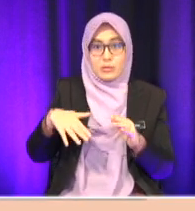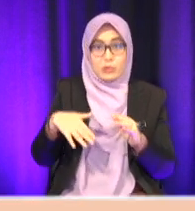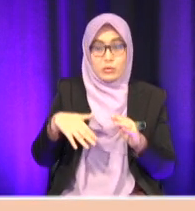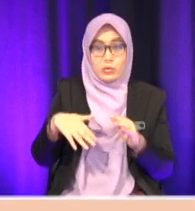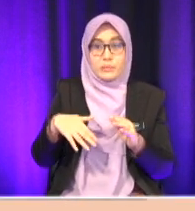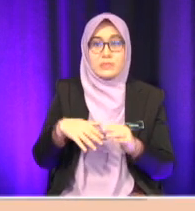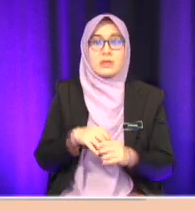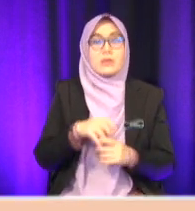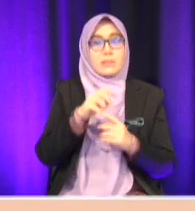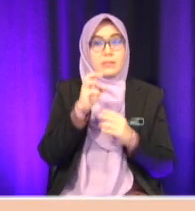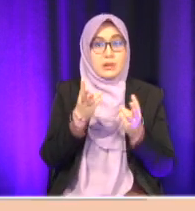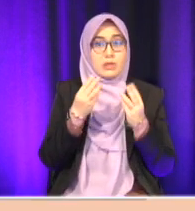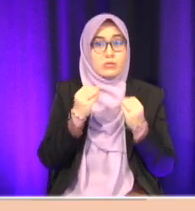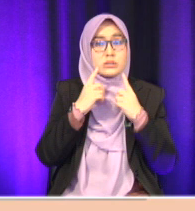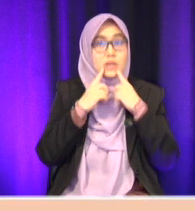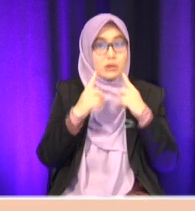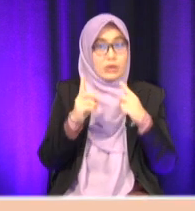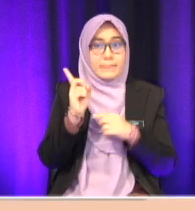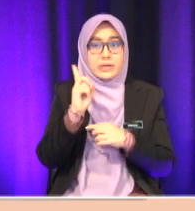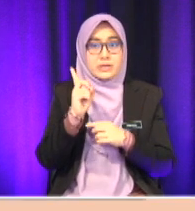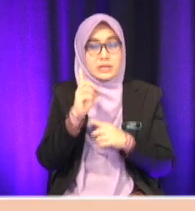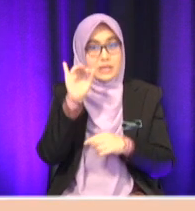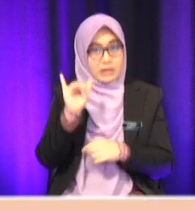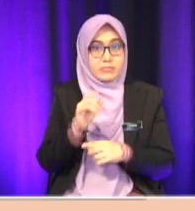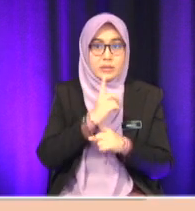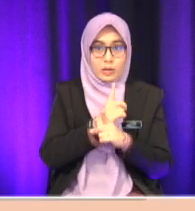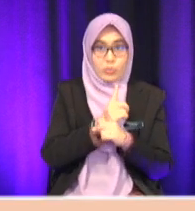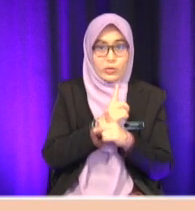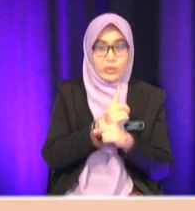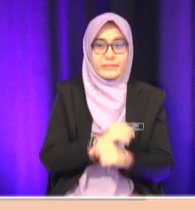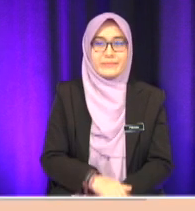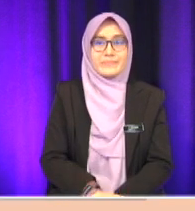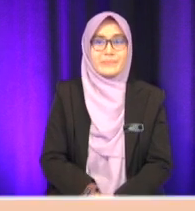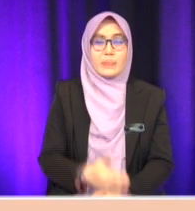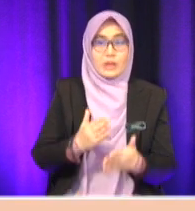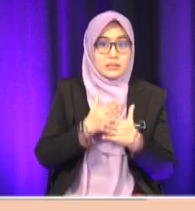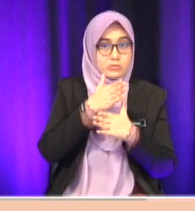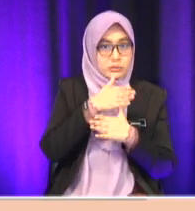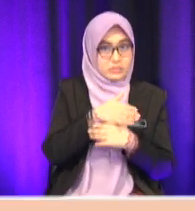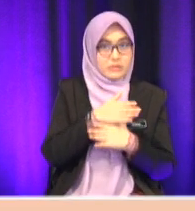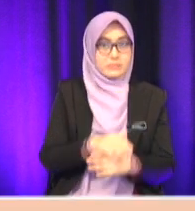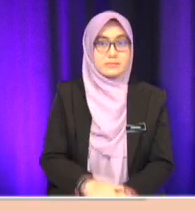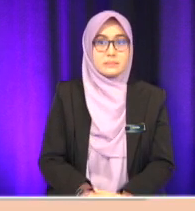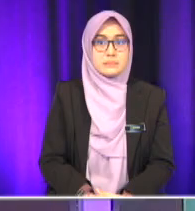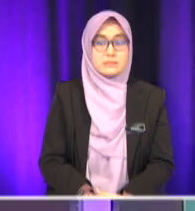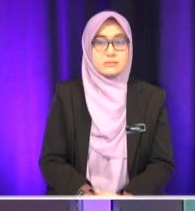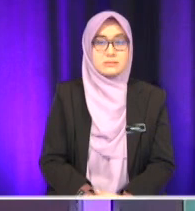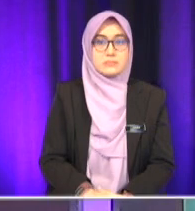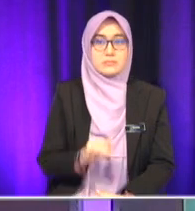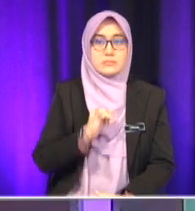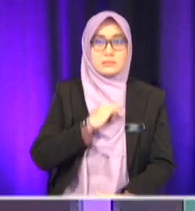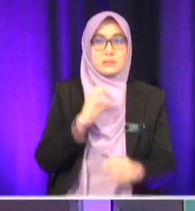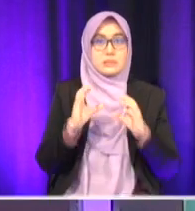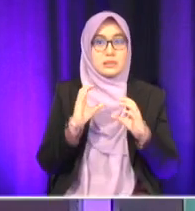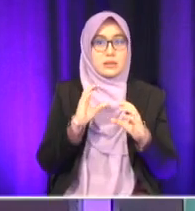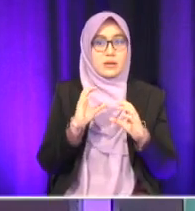the correct answer. Okay. Okay, and then my advice to you is that you have to